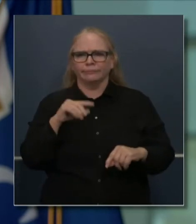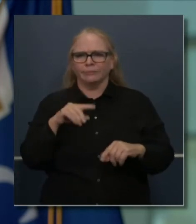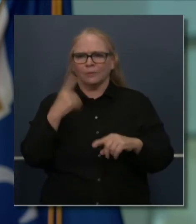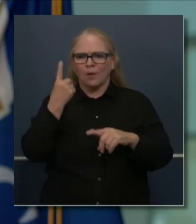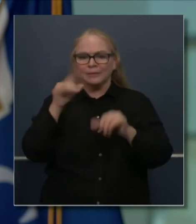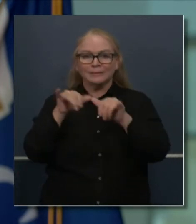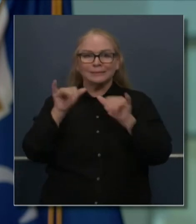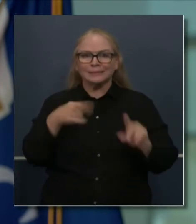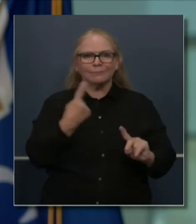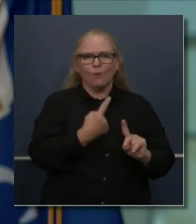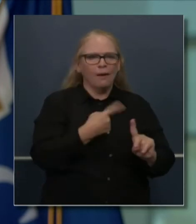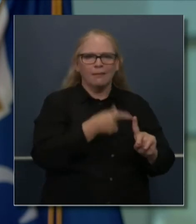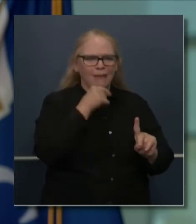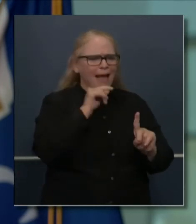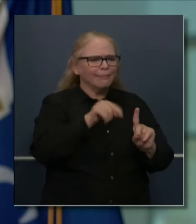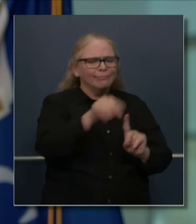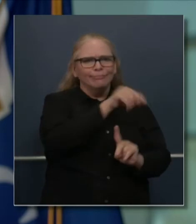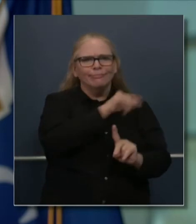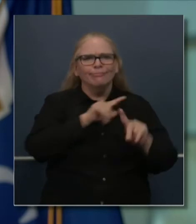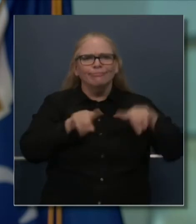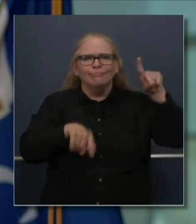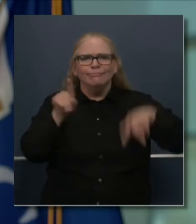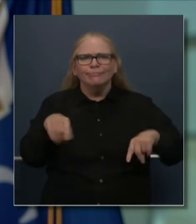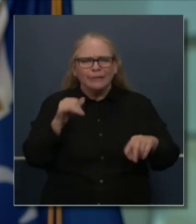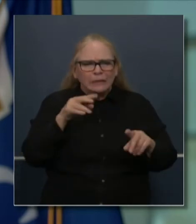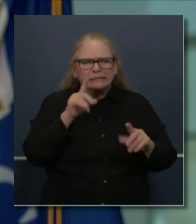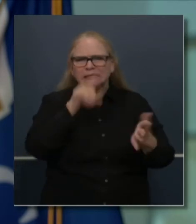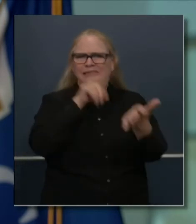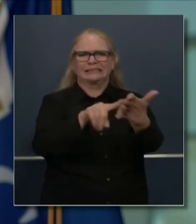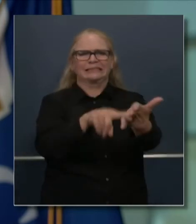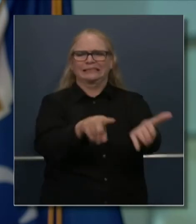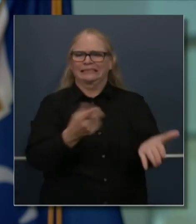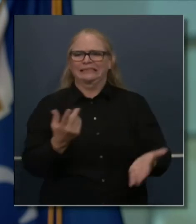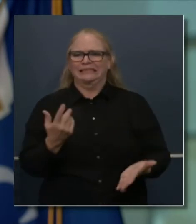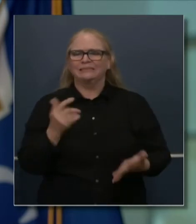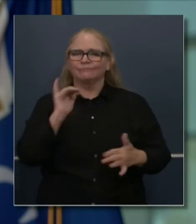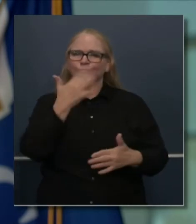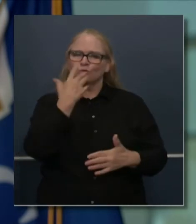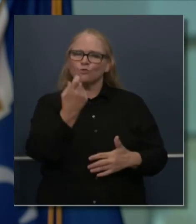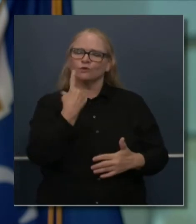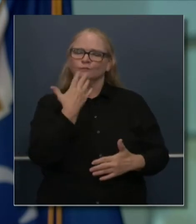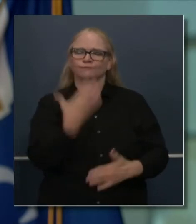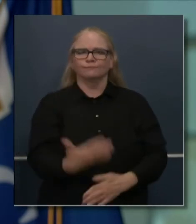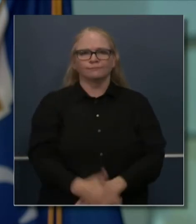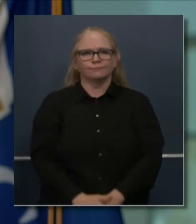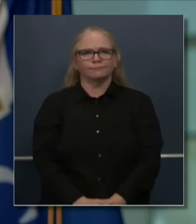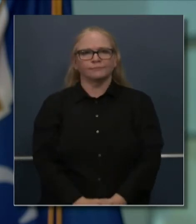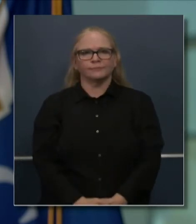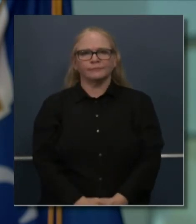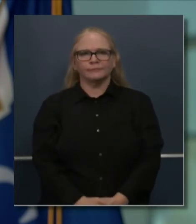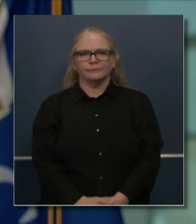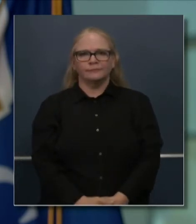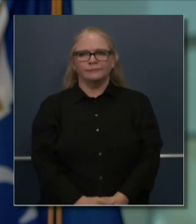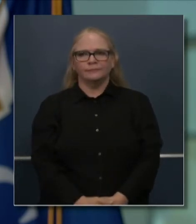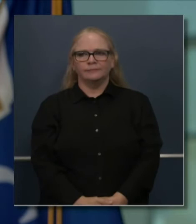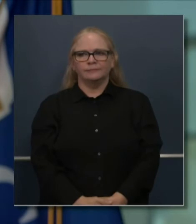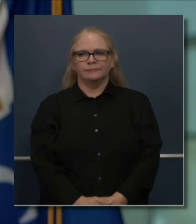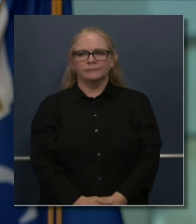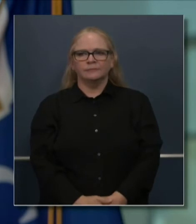I think the appropriate critique that some have expressed, including myself. Laurel Rosenhall, Cal Matters.